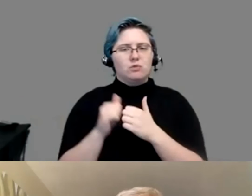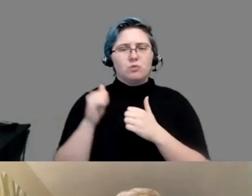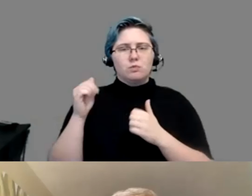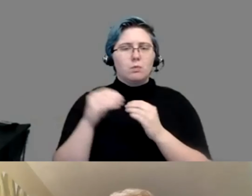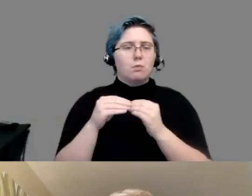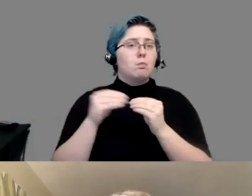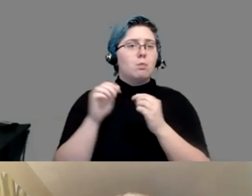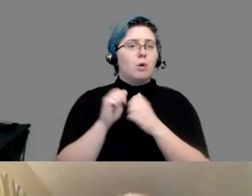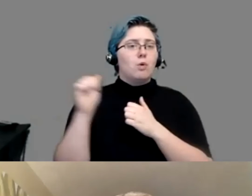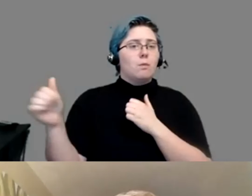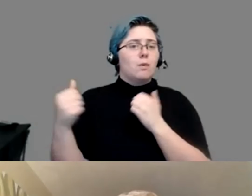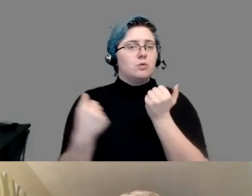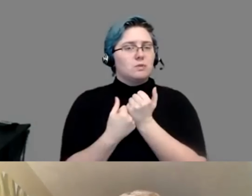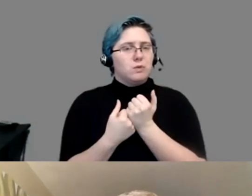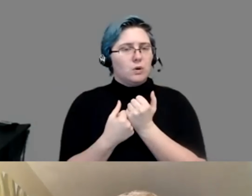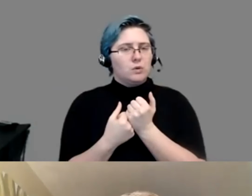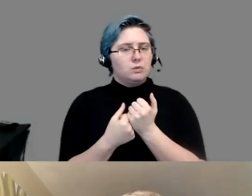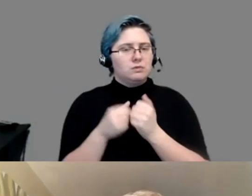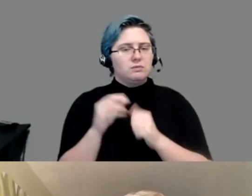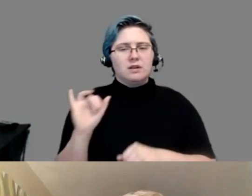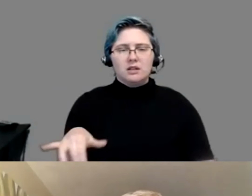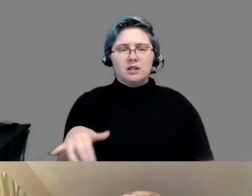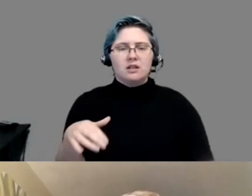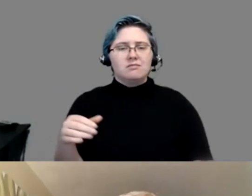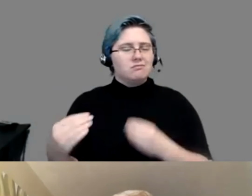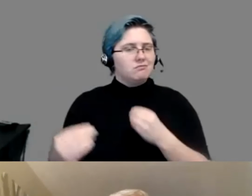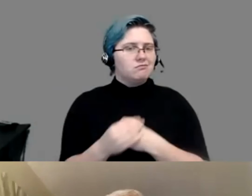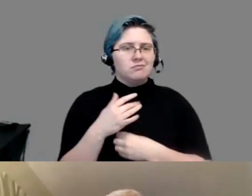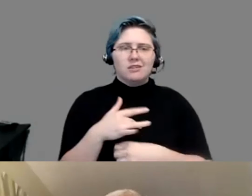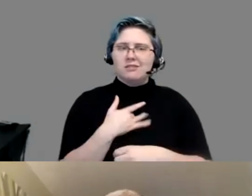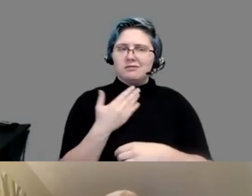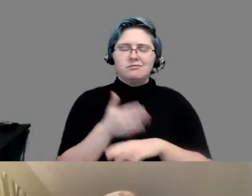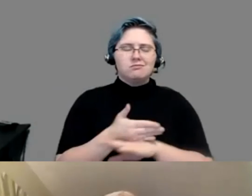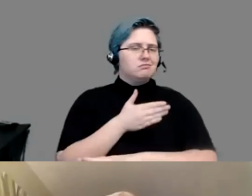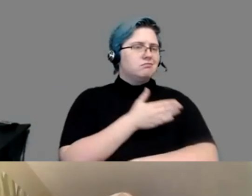more remote support, and that just makes me feel better and